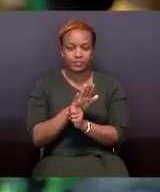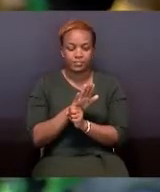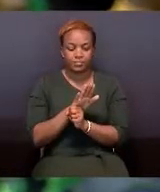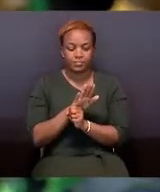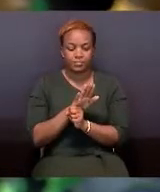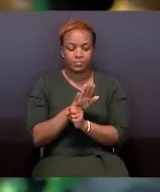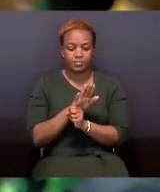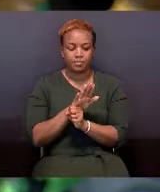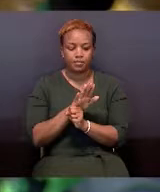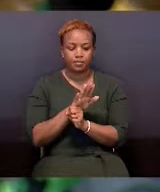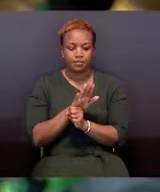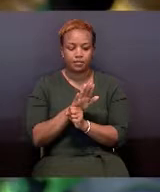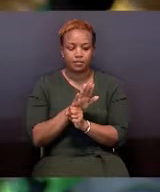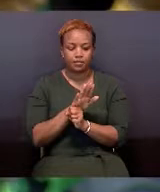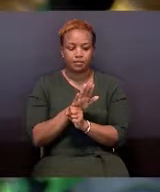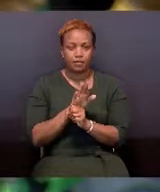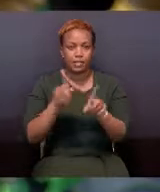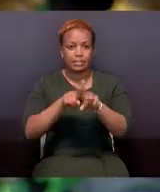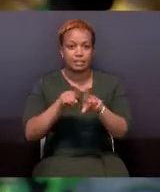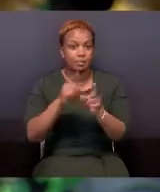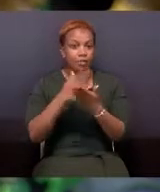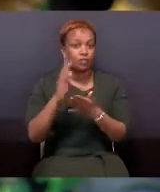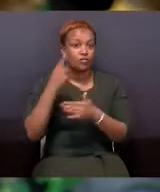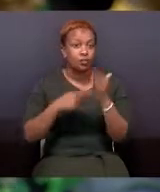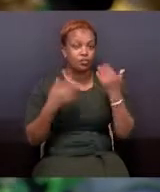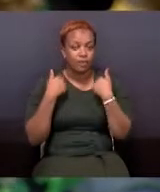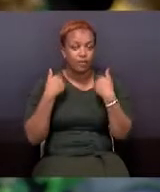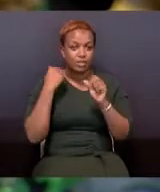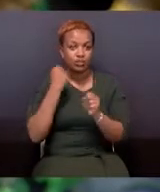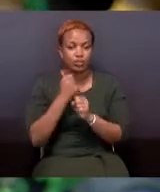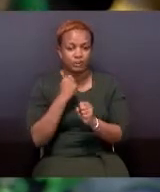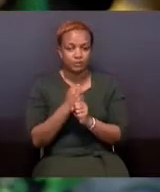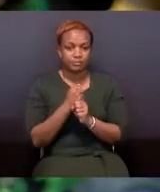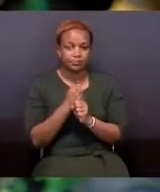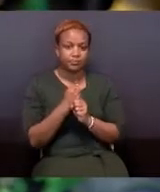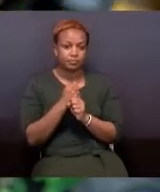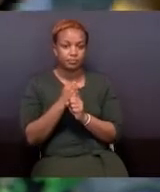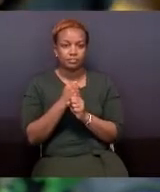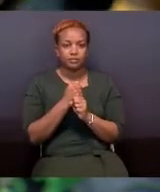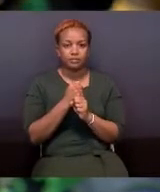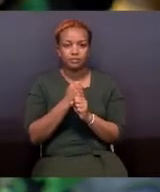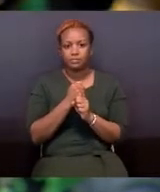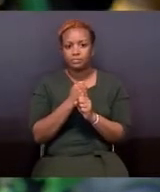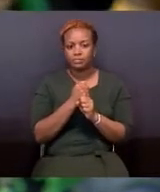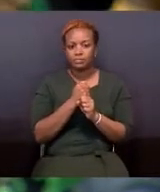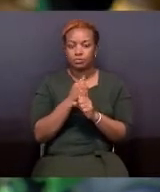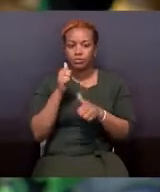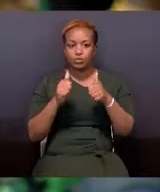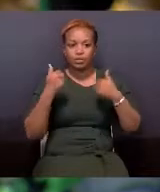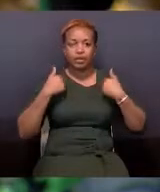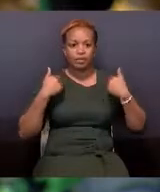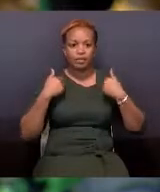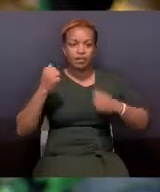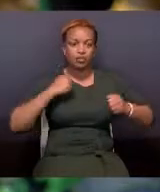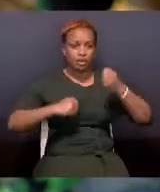30 countries, we follow up through the hub, the Youth Connect Africa hub, that is hosted in Rwanda, but